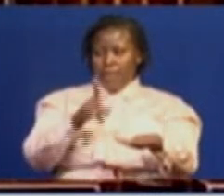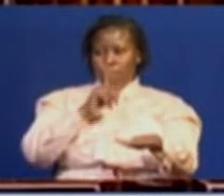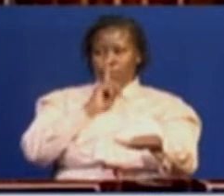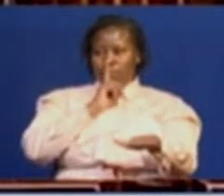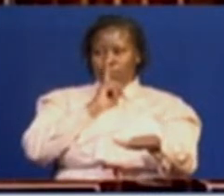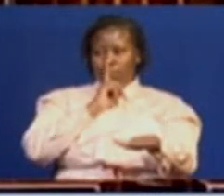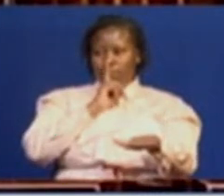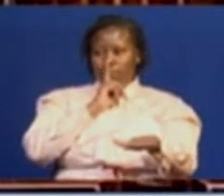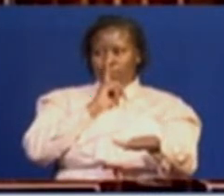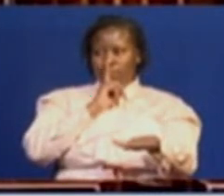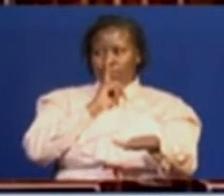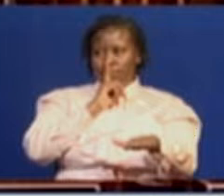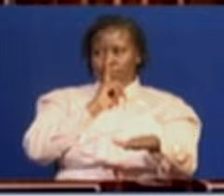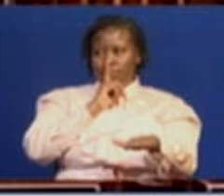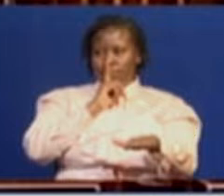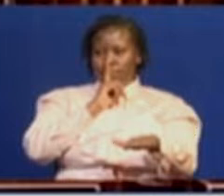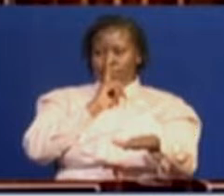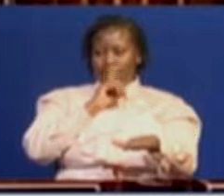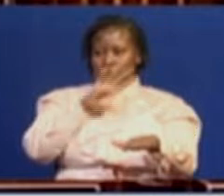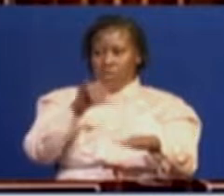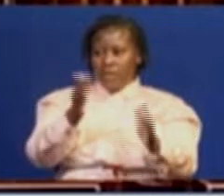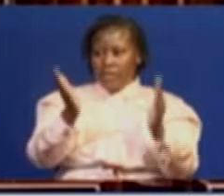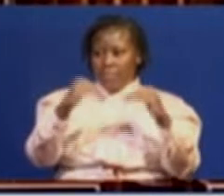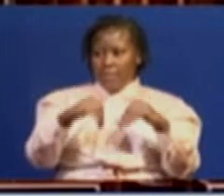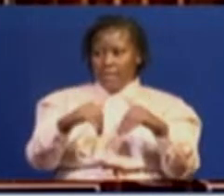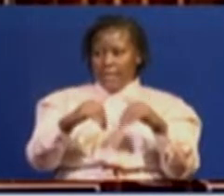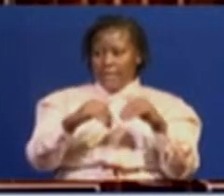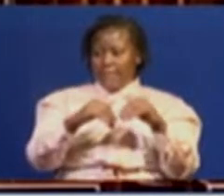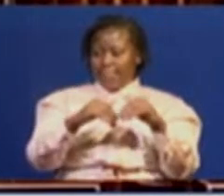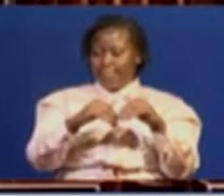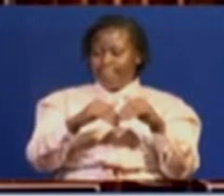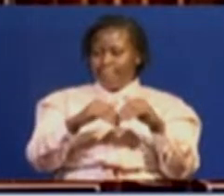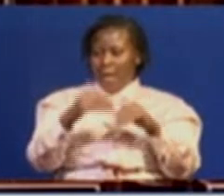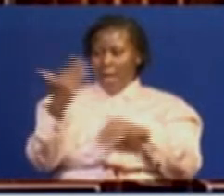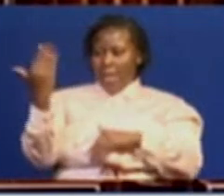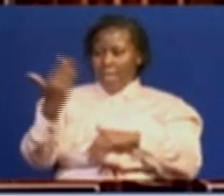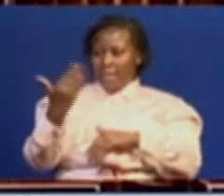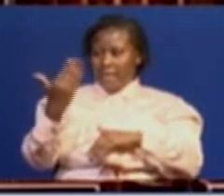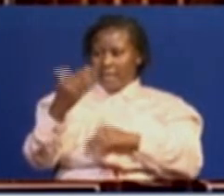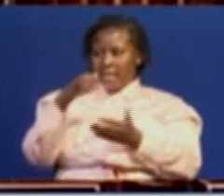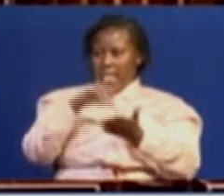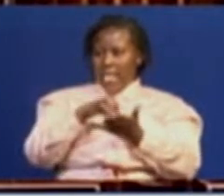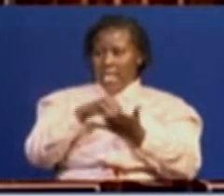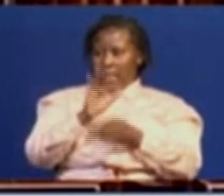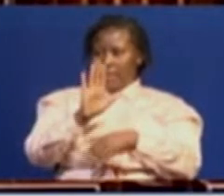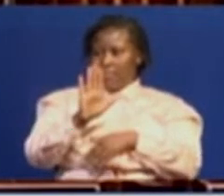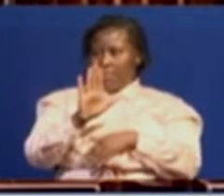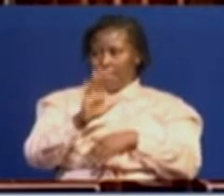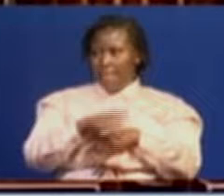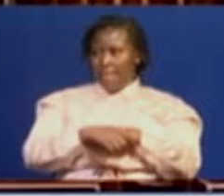and be silent. The County Assembly is presenting its case.